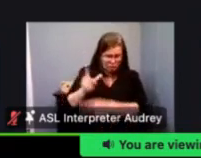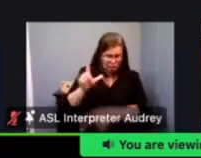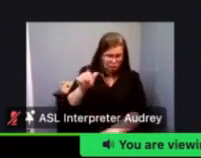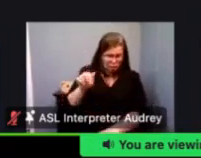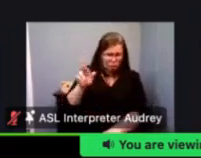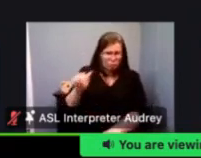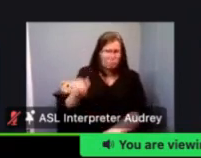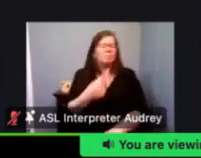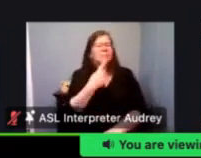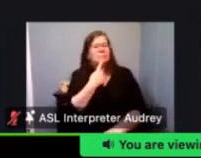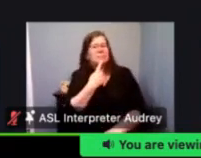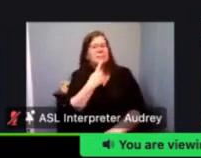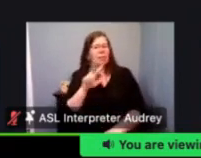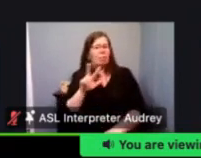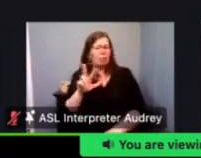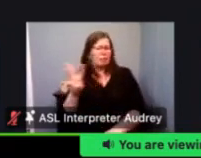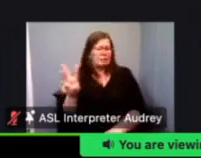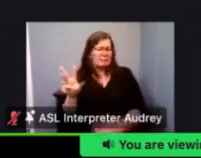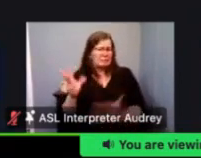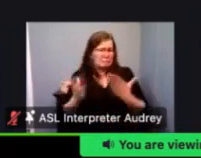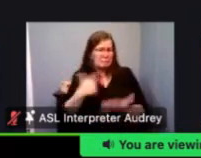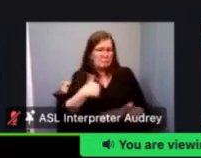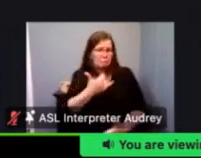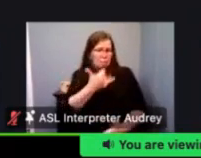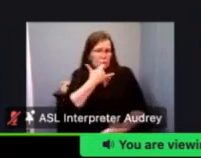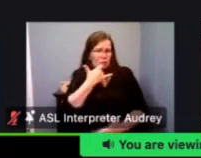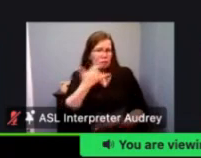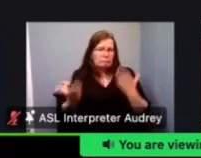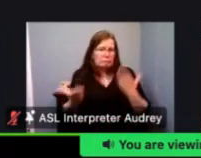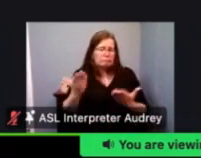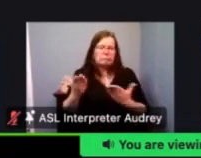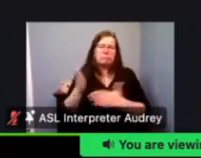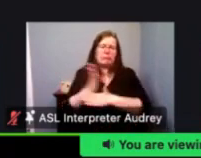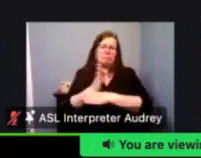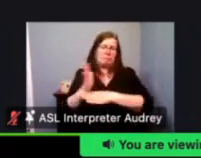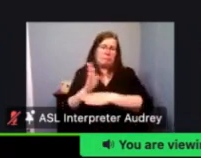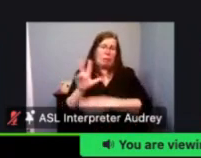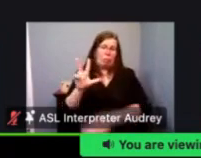I want to say 36. I could be wrong, but